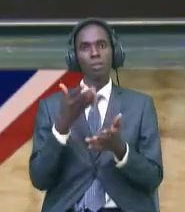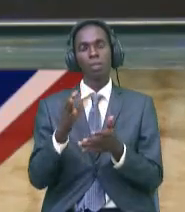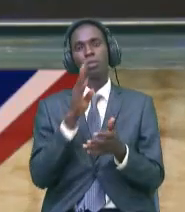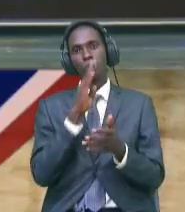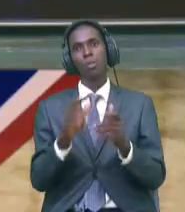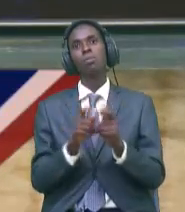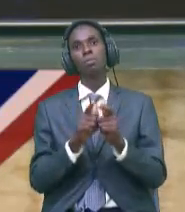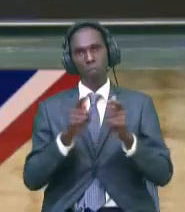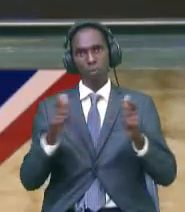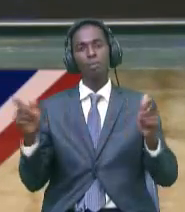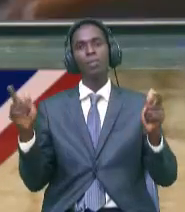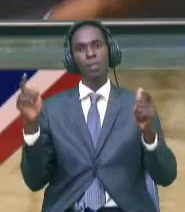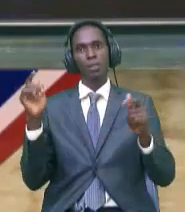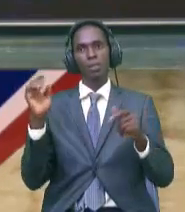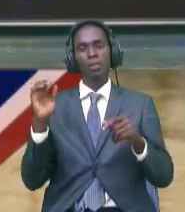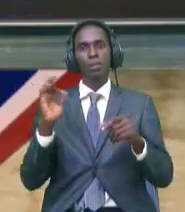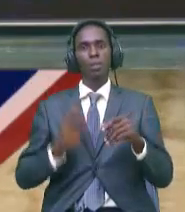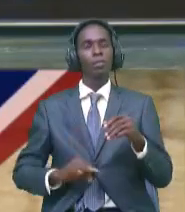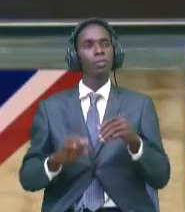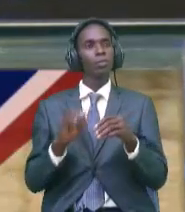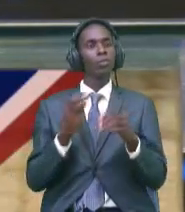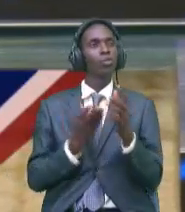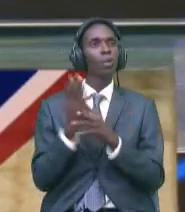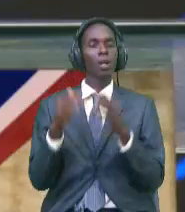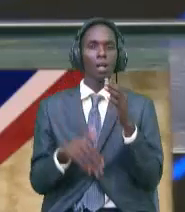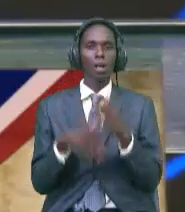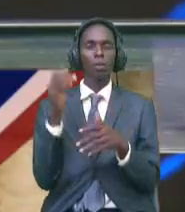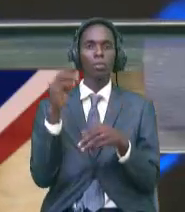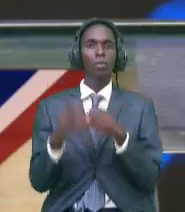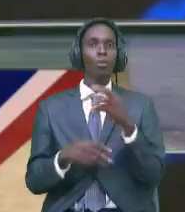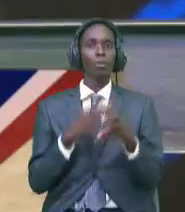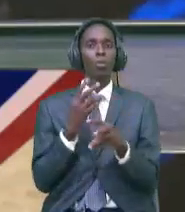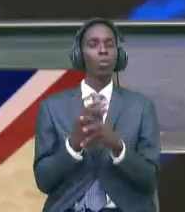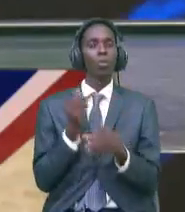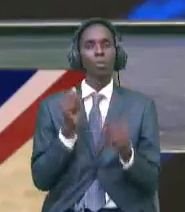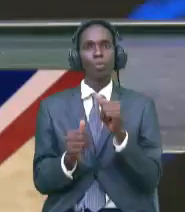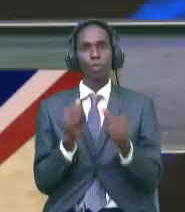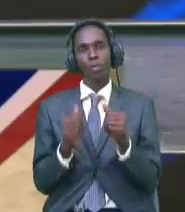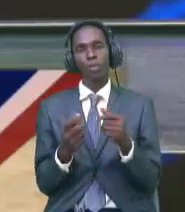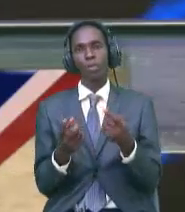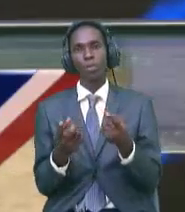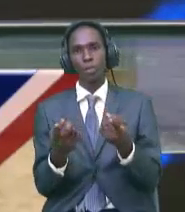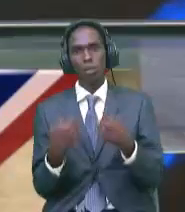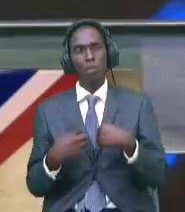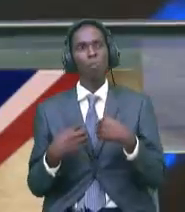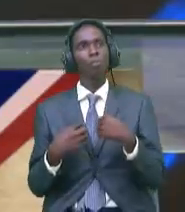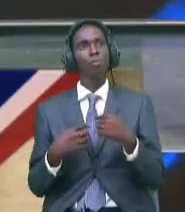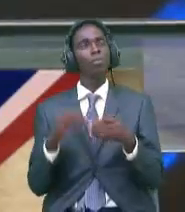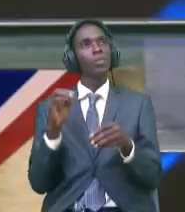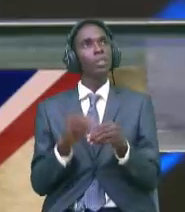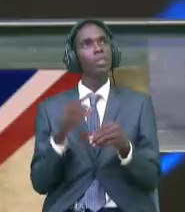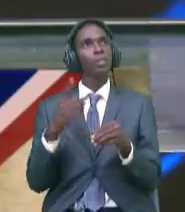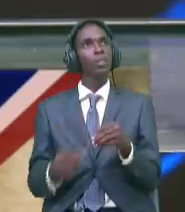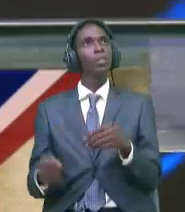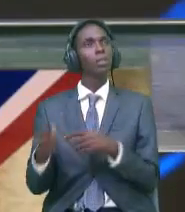dearth, famine throughout all the world, which came to pass in the days